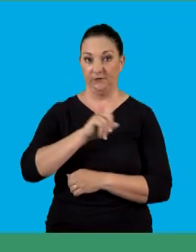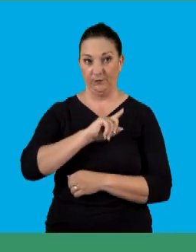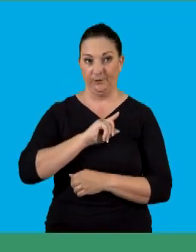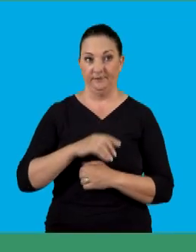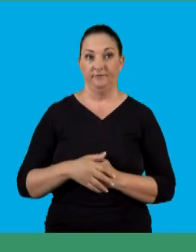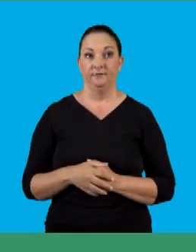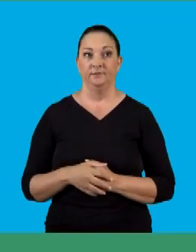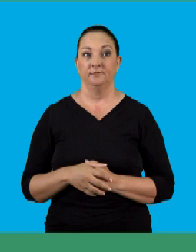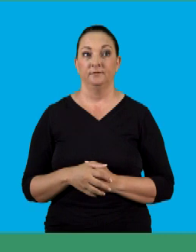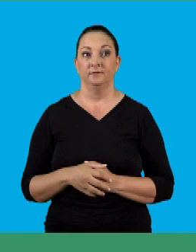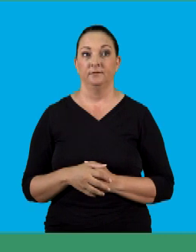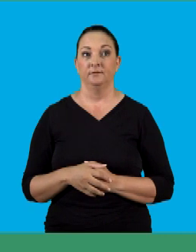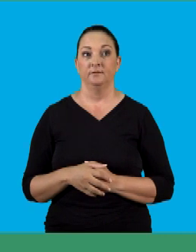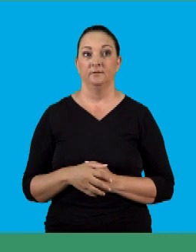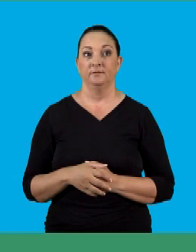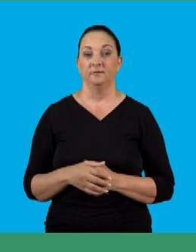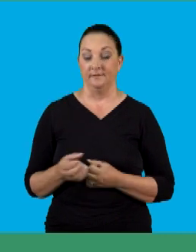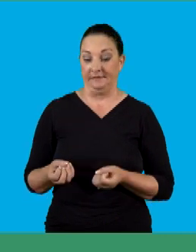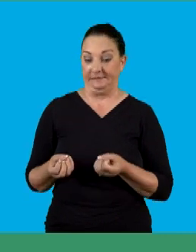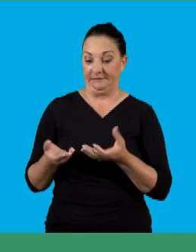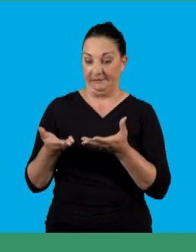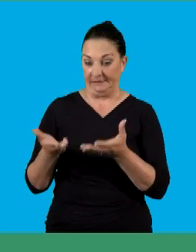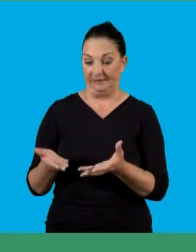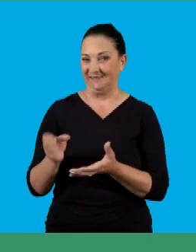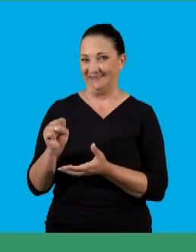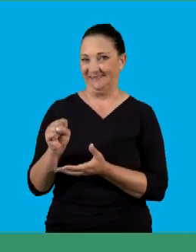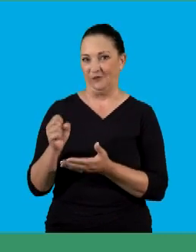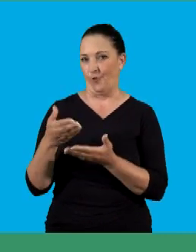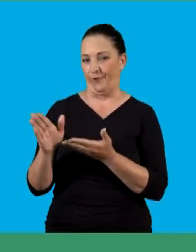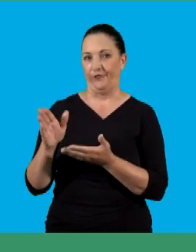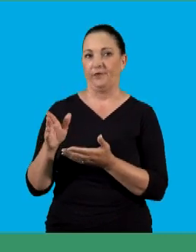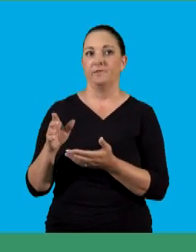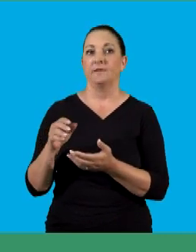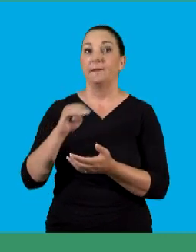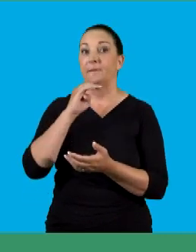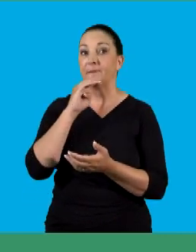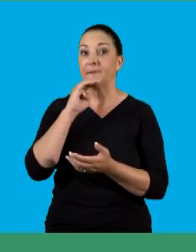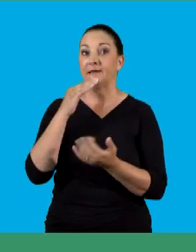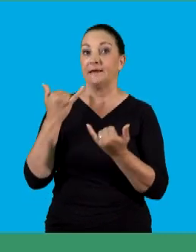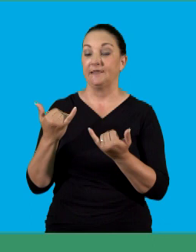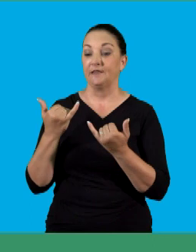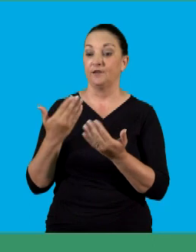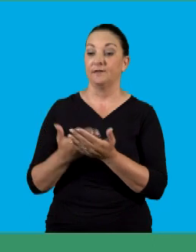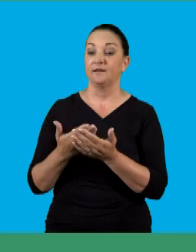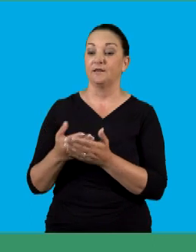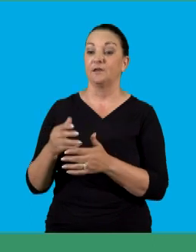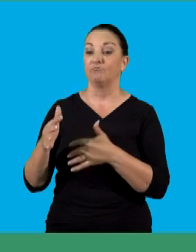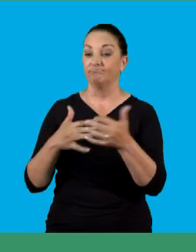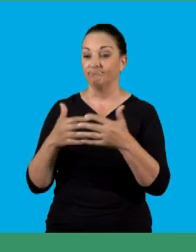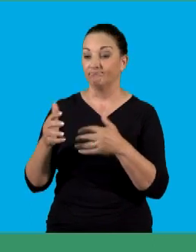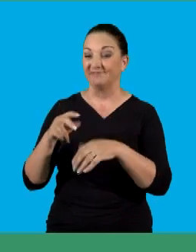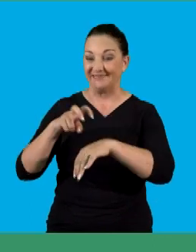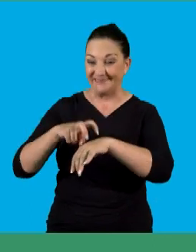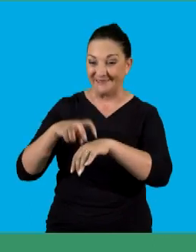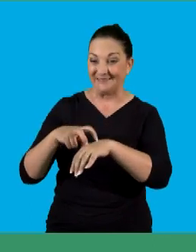offer, it's not offers learner, it's offer a large variety of goods and services to meet the demands